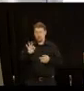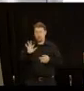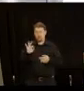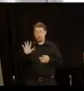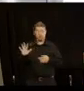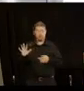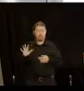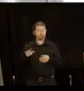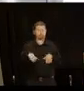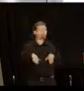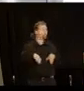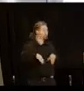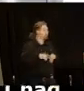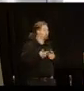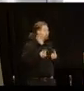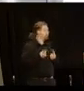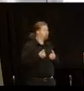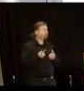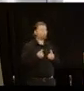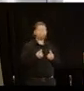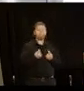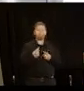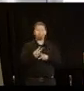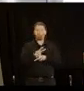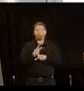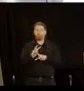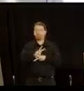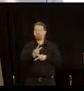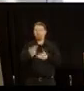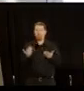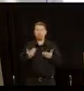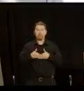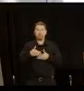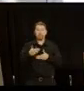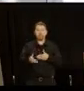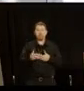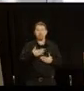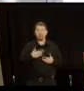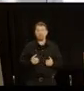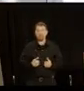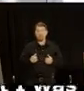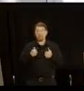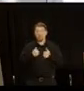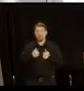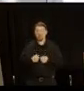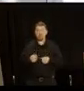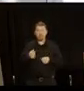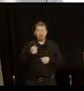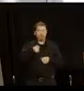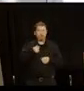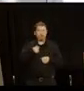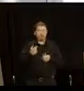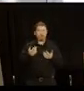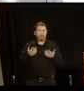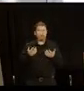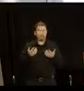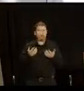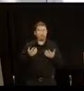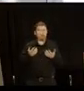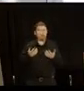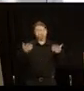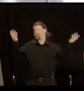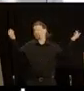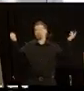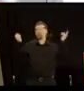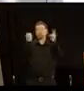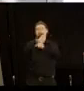do, was kind of aimlessly trying to figure out what was next, and I kind of on a whim decided to